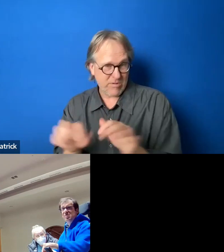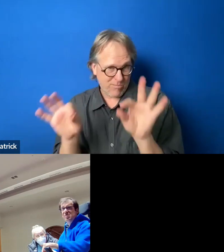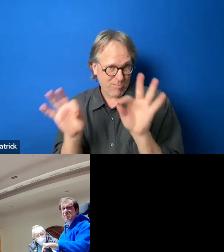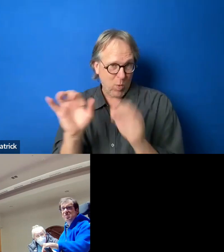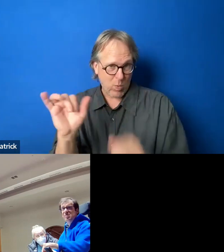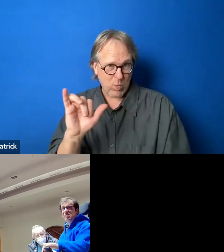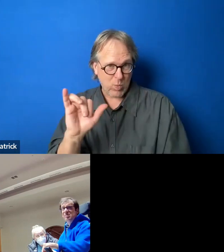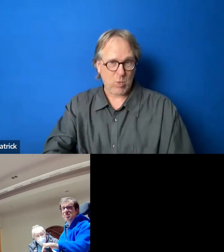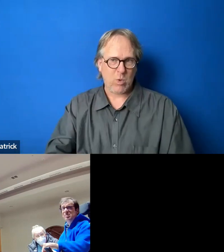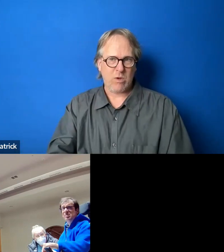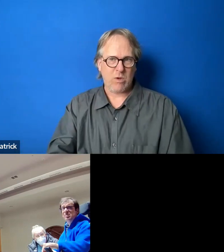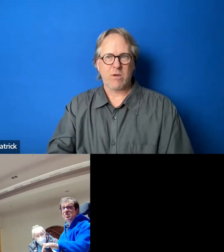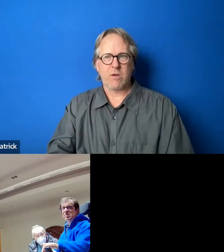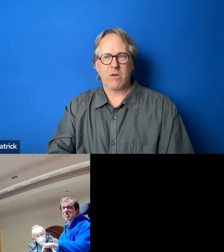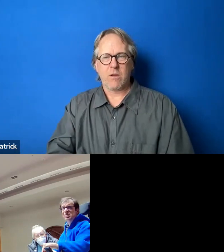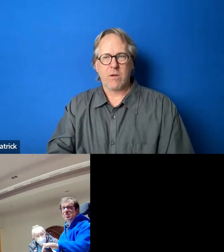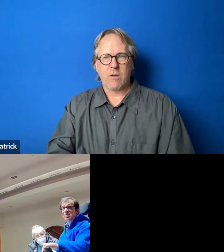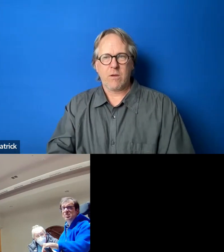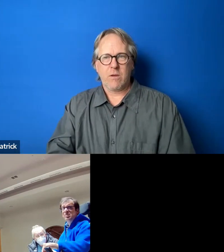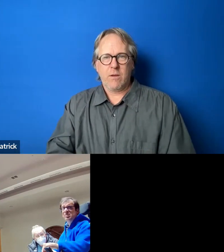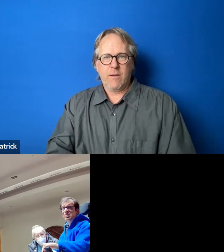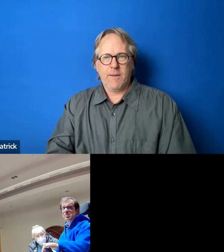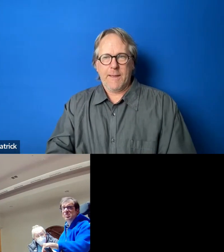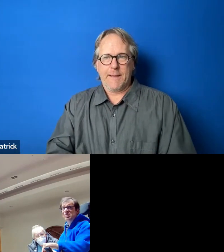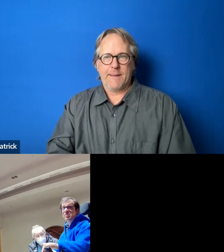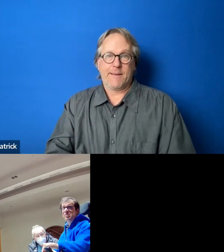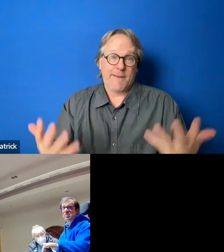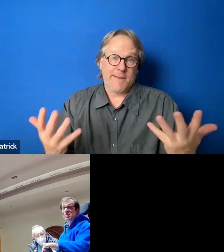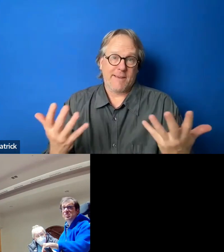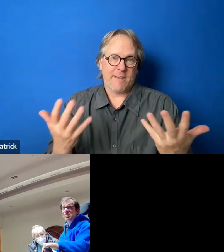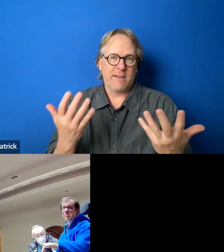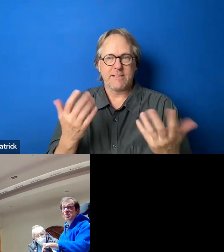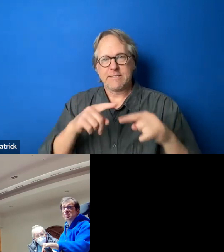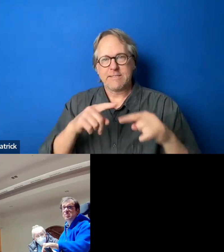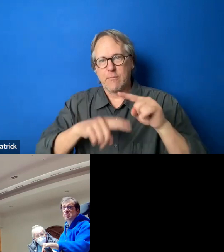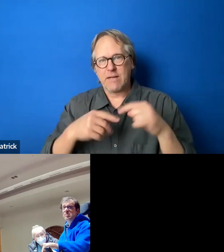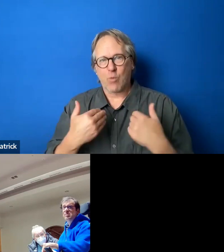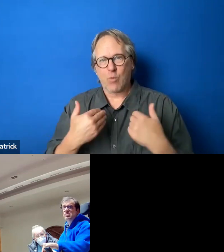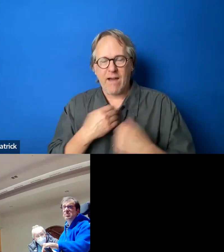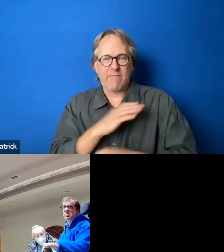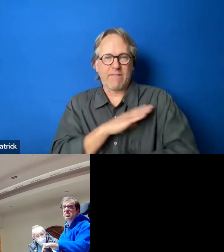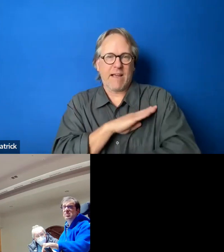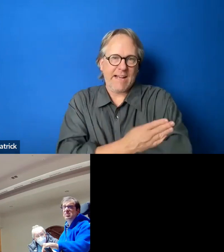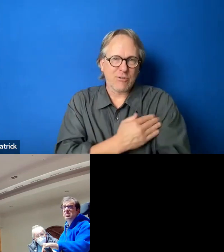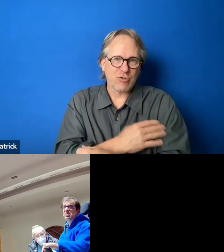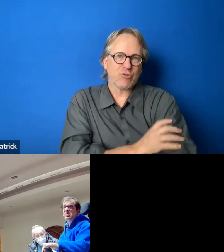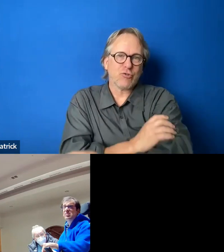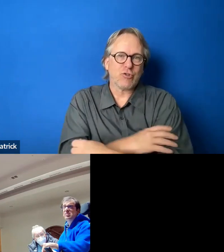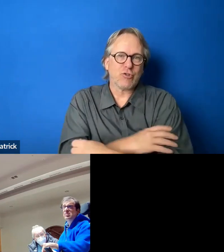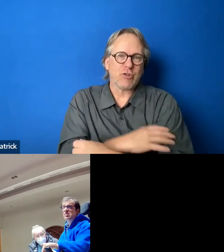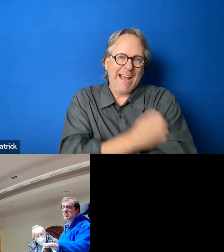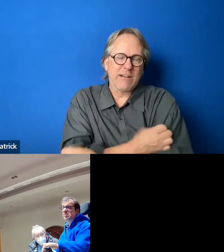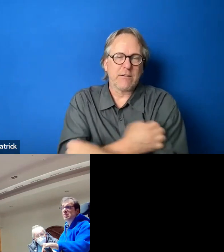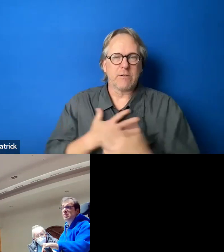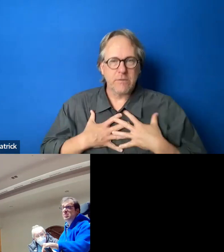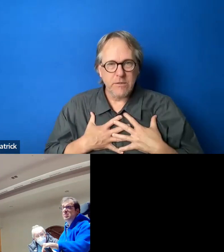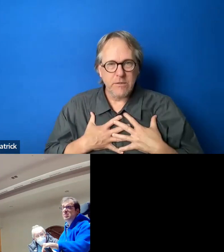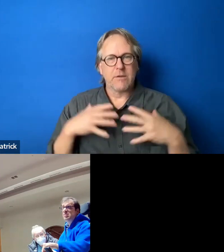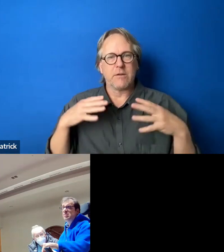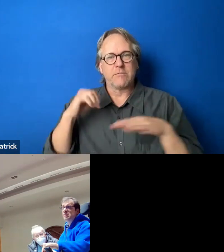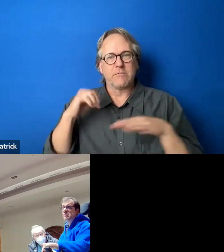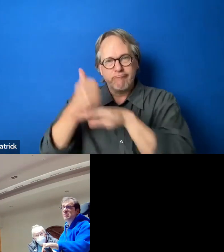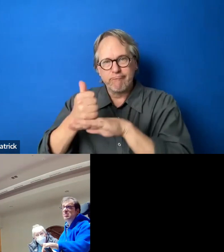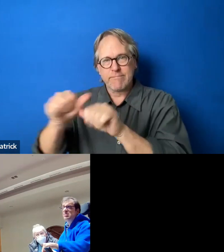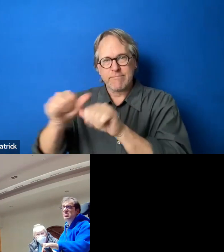And sometimes it's a matter of having the energy to want to take, to create those spaces and